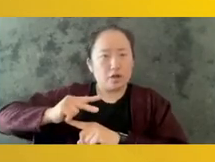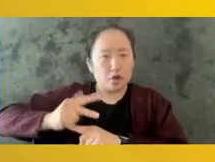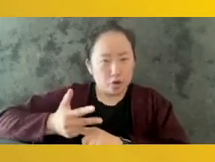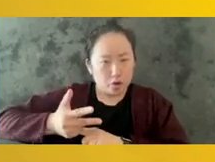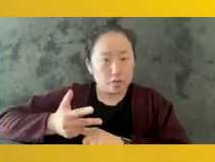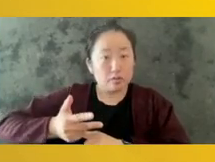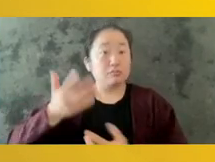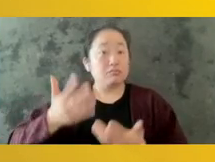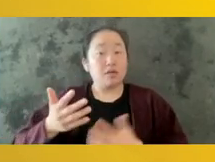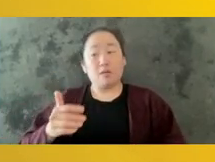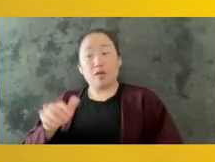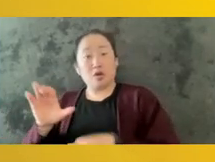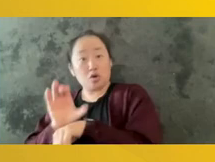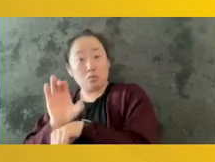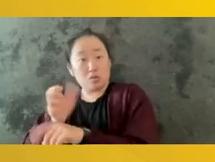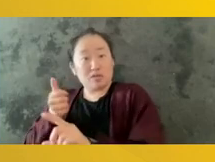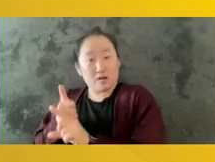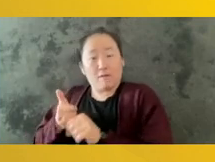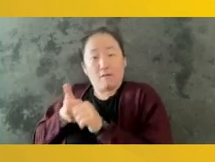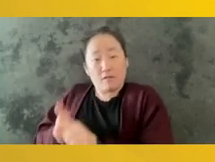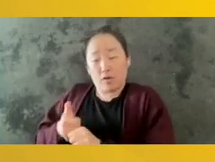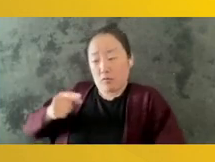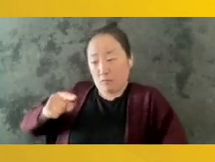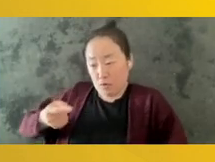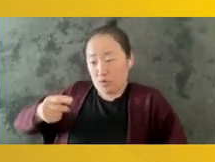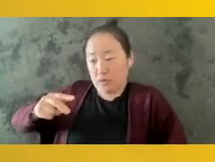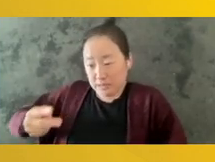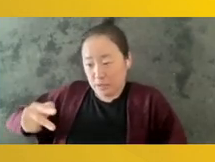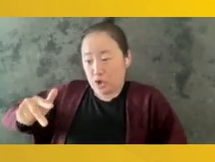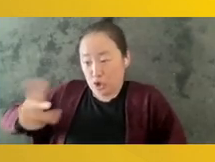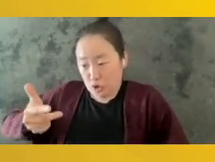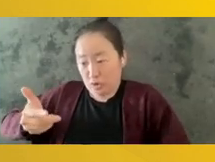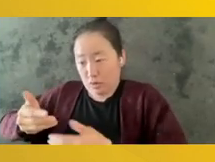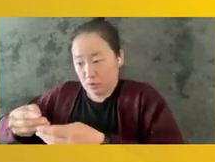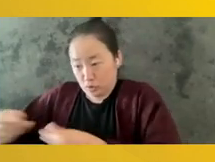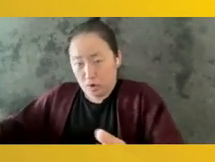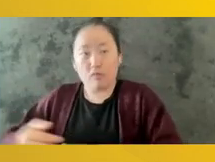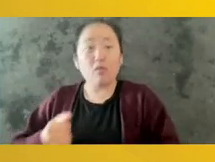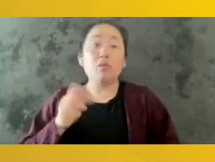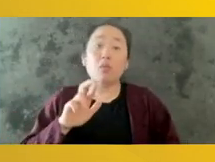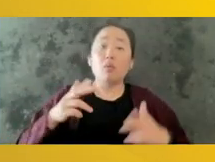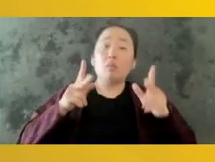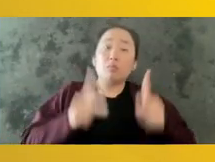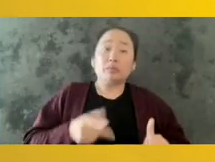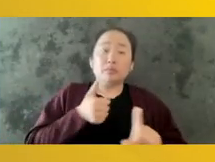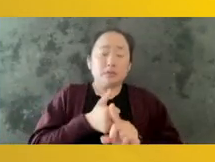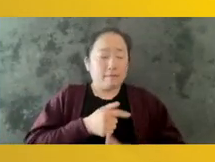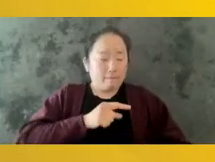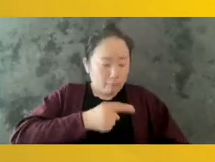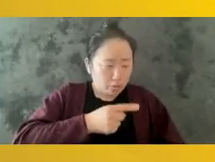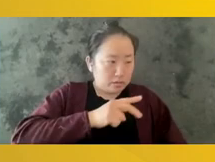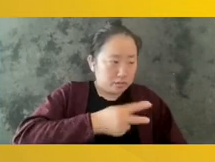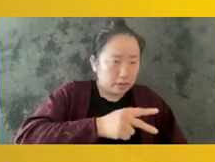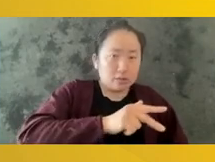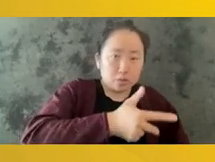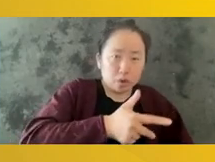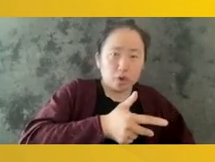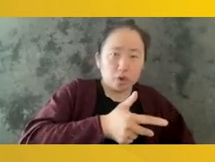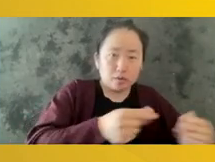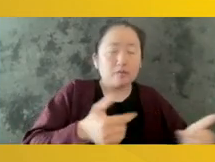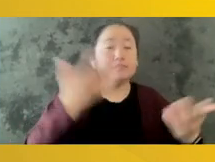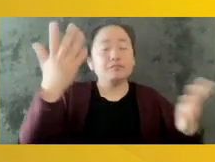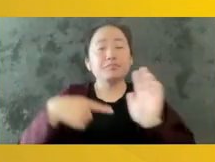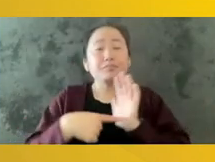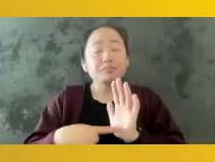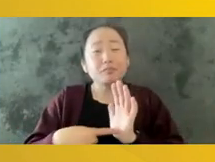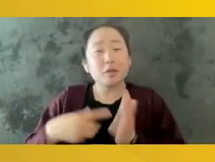problem, but it can also be a sequence of steps that a human is using to solve a problem. So for example, a recipe to make